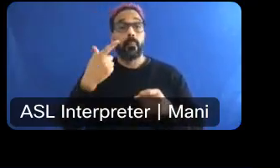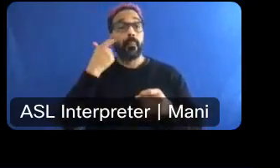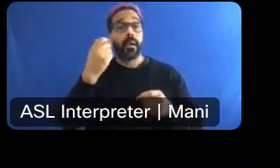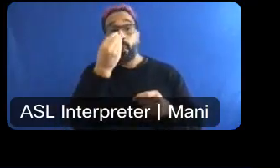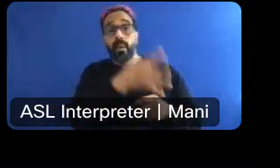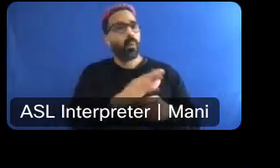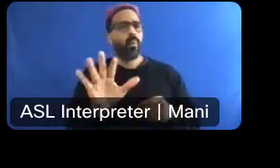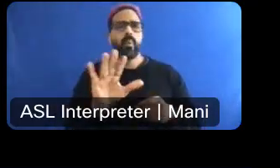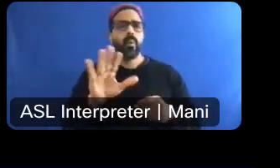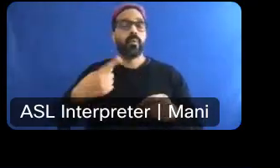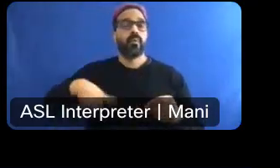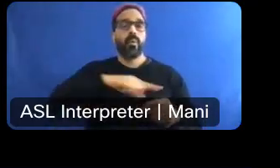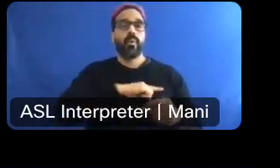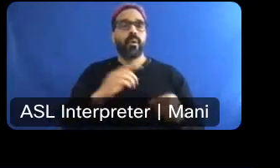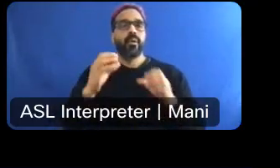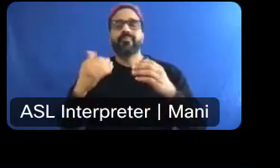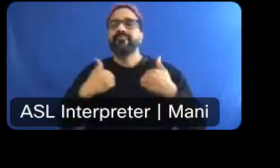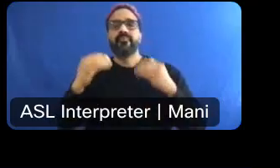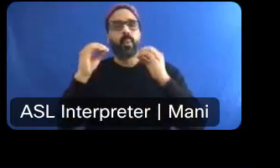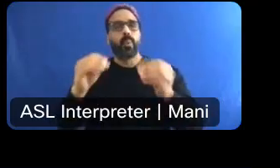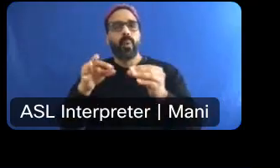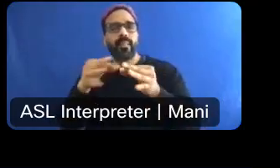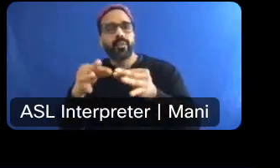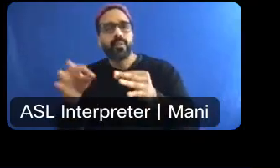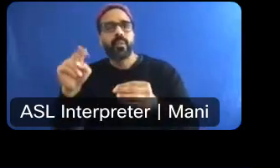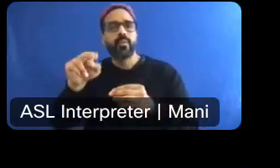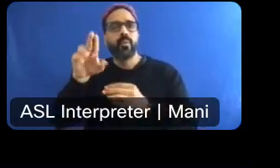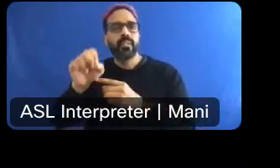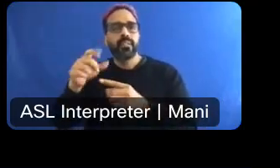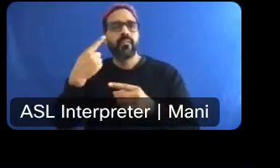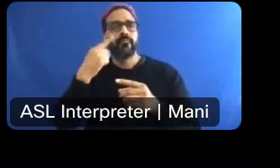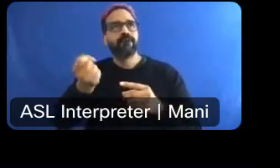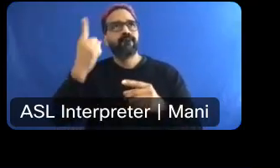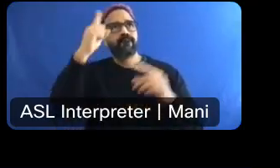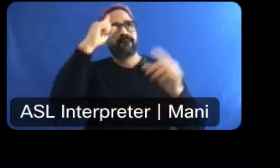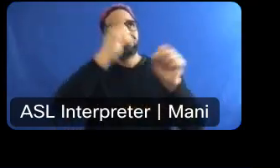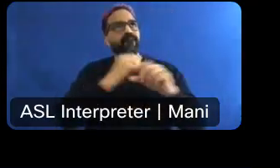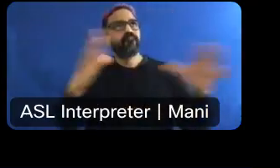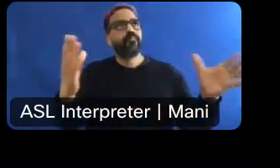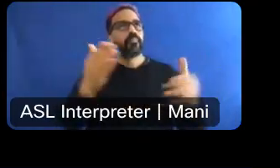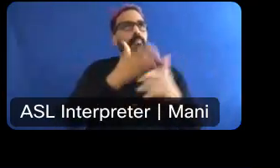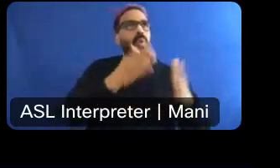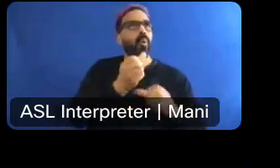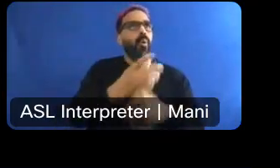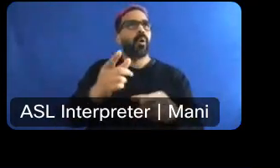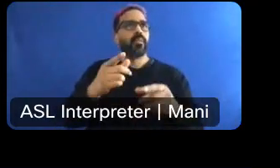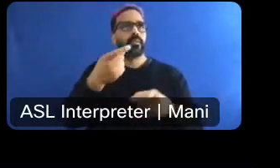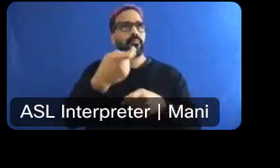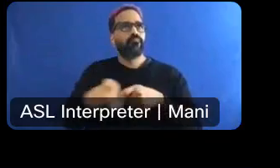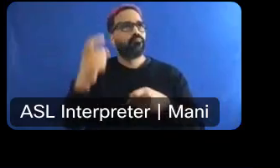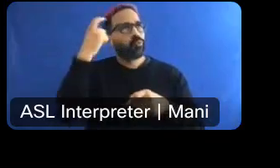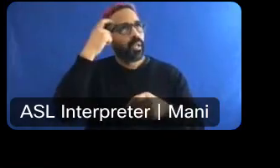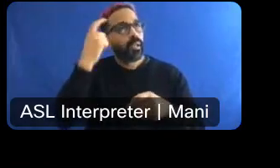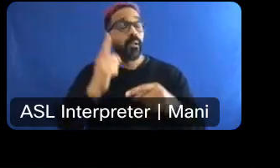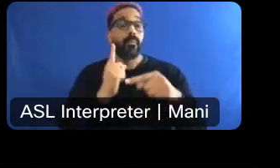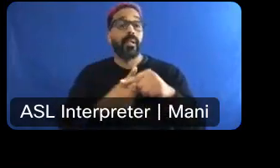to describe what partner-inflicted brain injury is and the impact it has on a survivor's mental health.